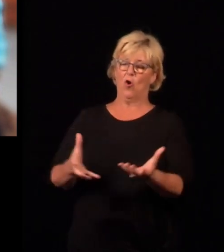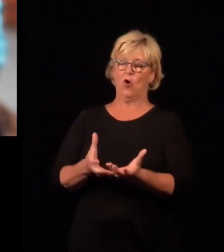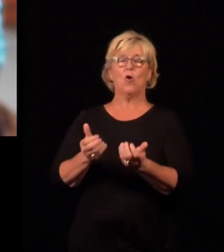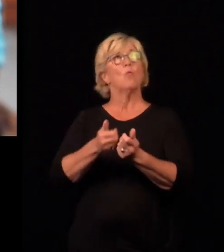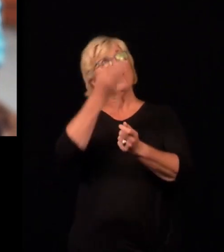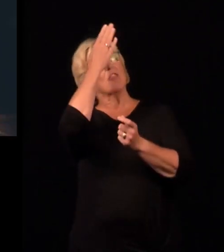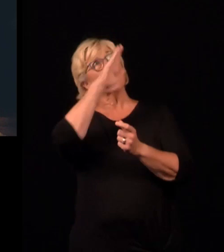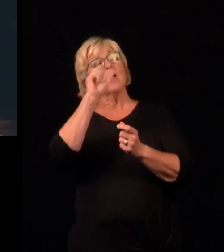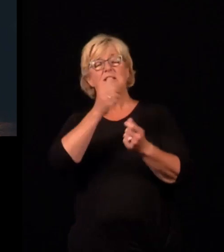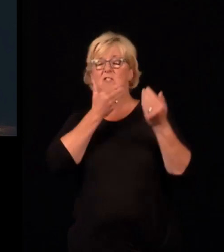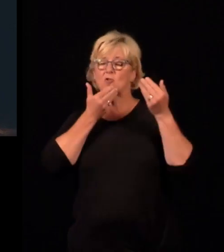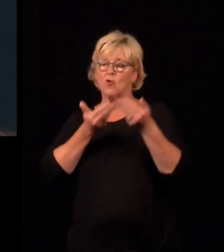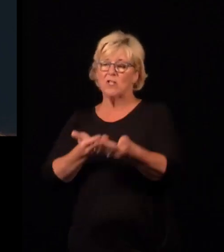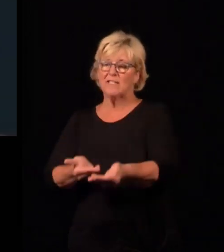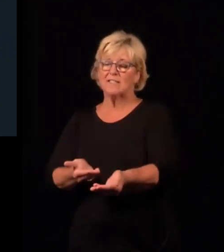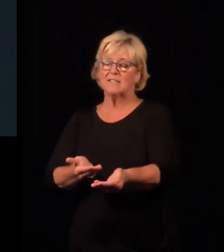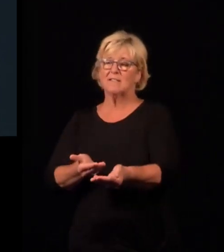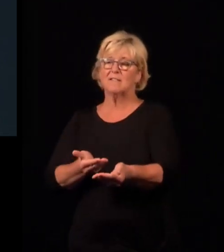God's goodness.